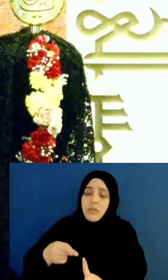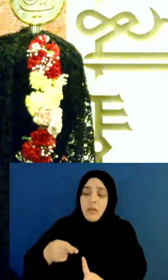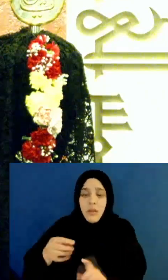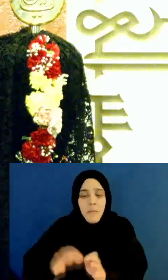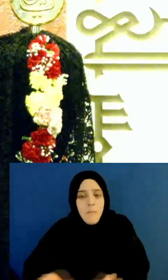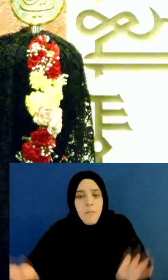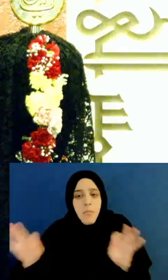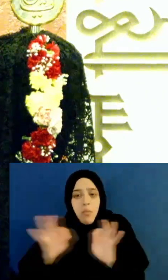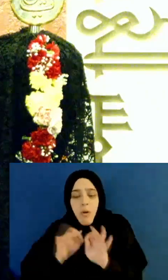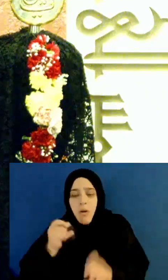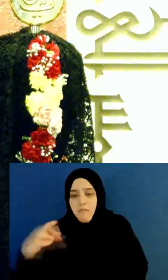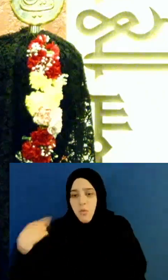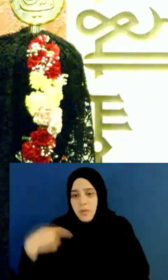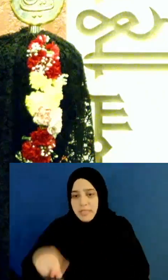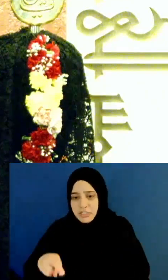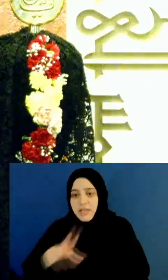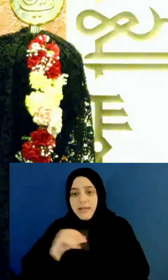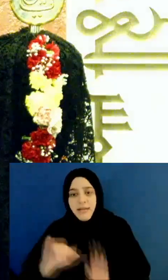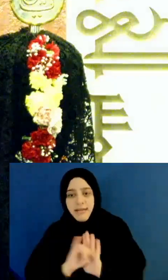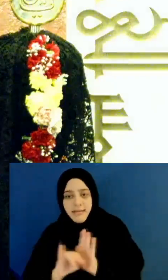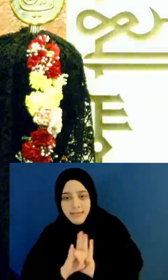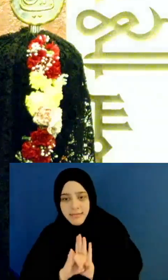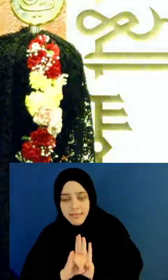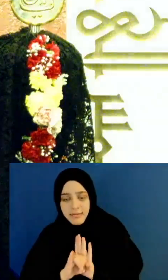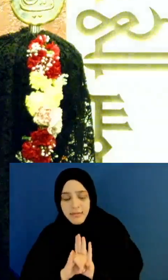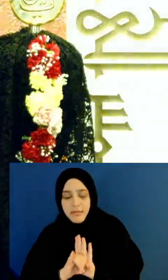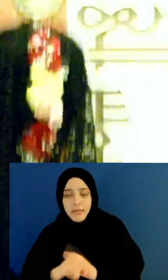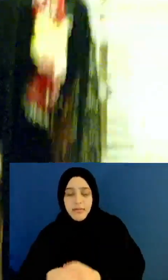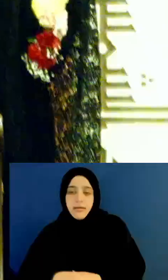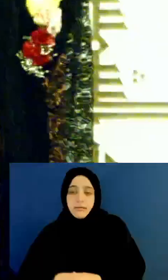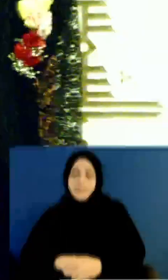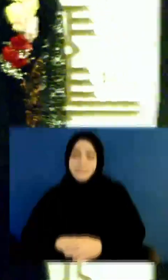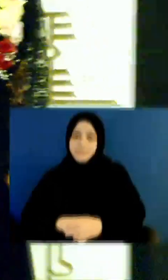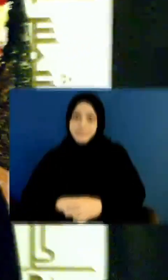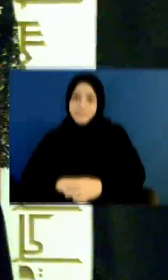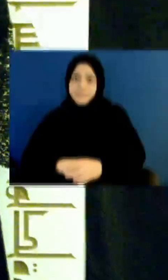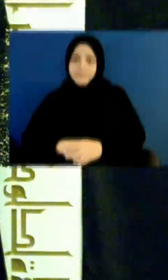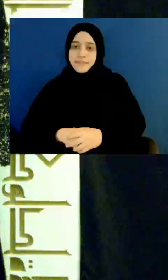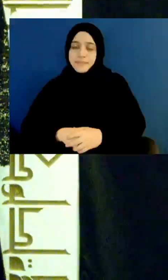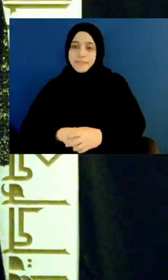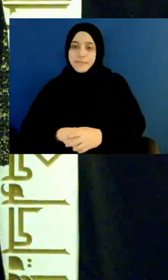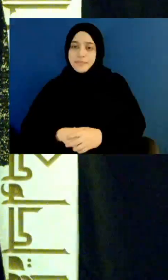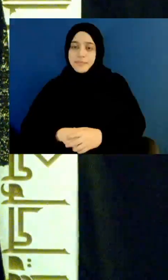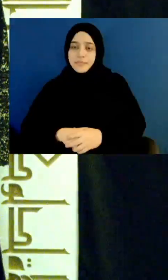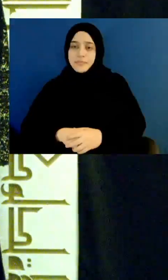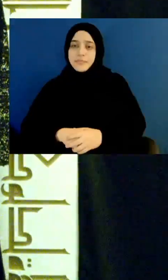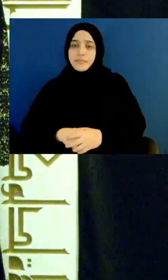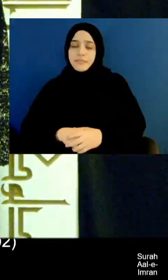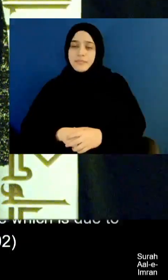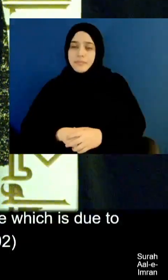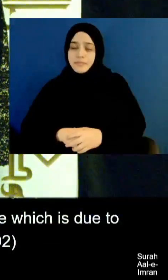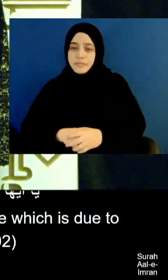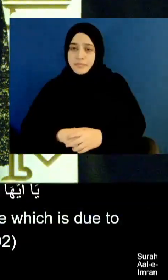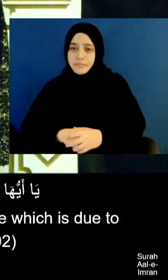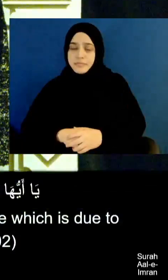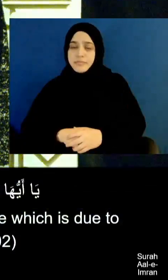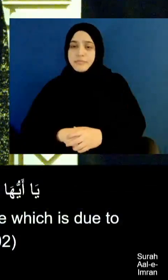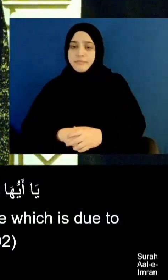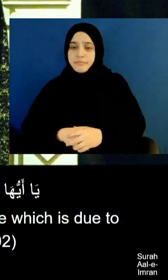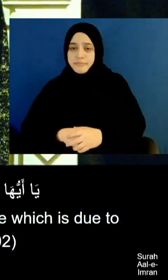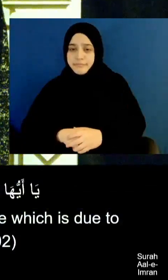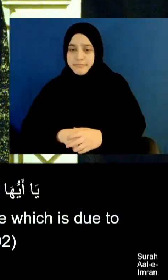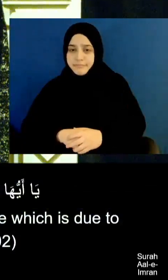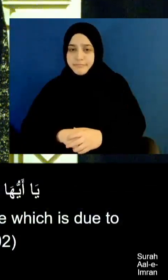Ya ayyuhal ladhina amanu taqullah haqqa tuqati wa la tamutunna illa wa antum